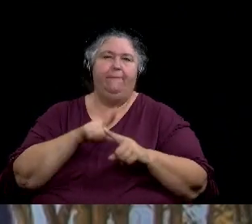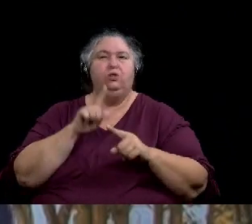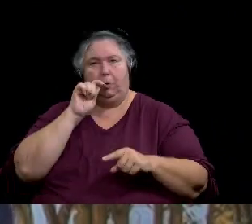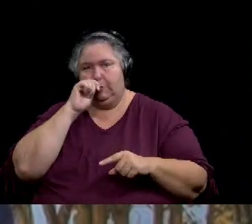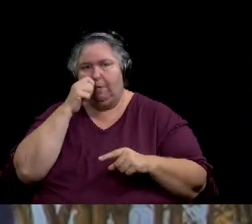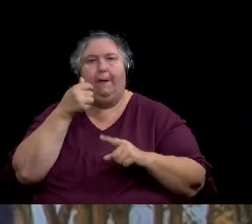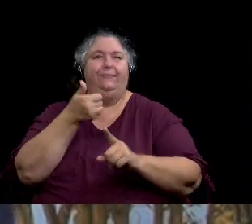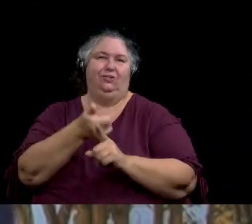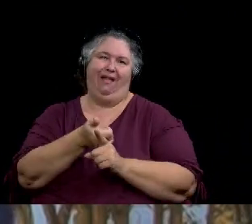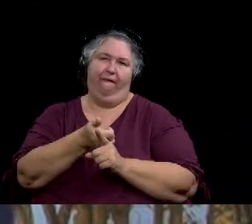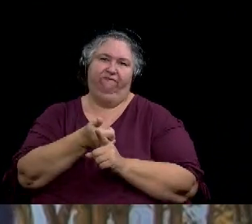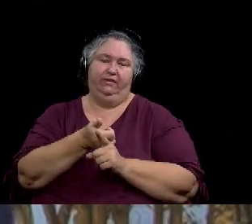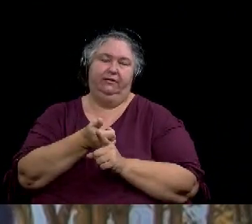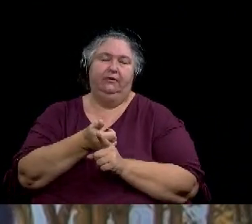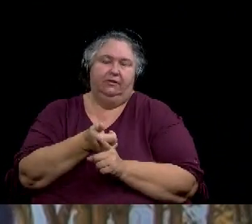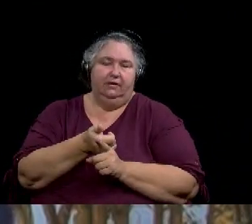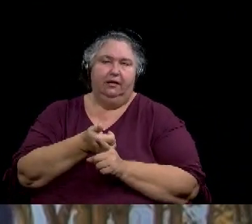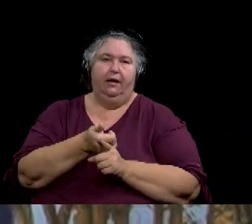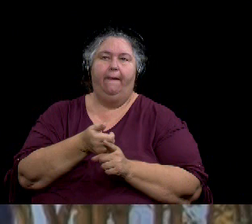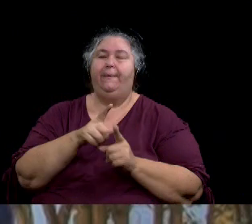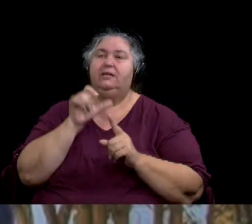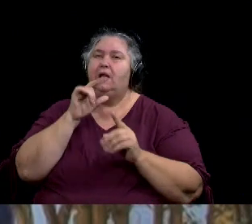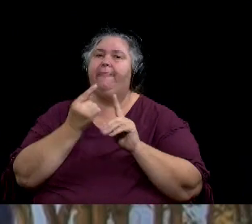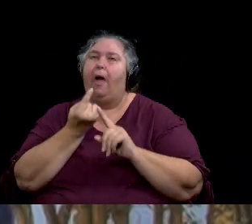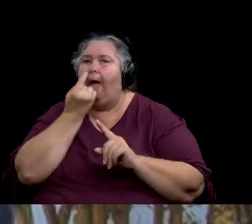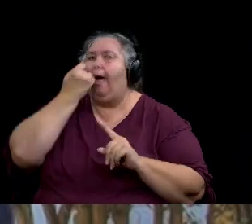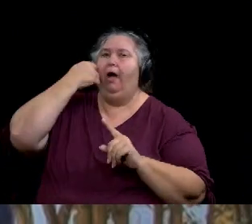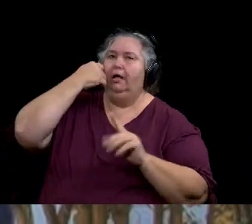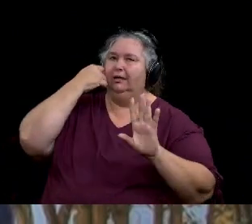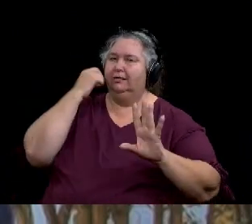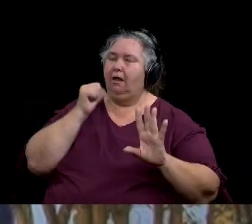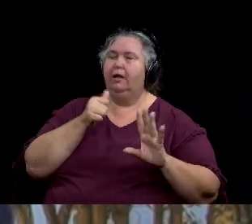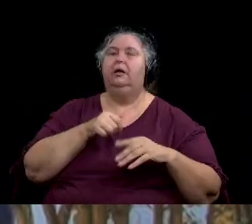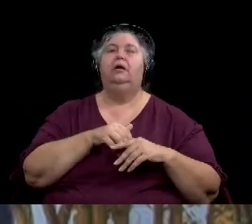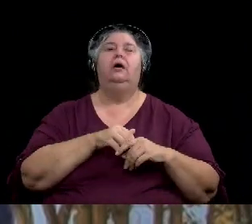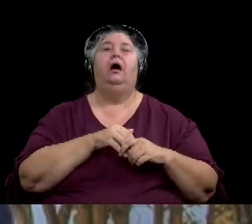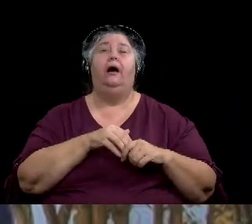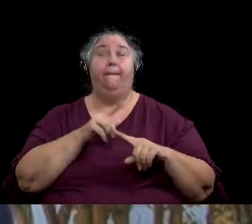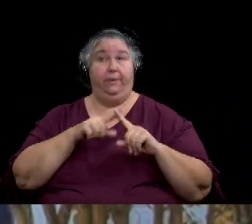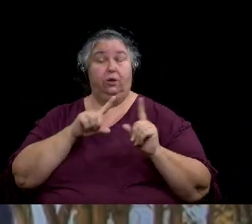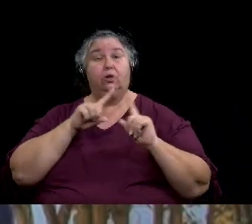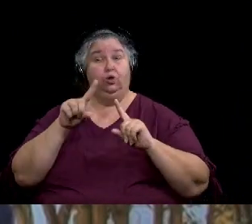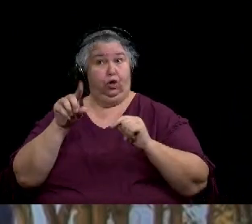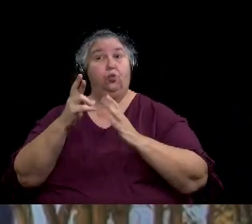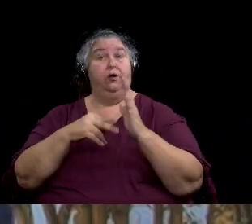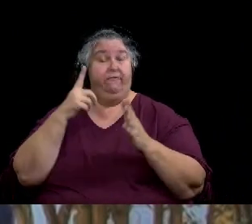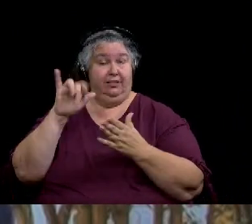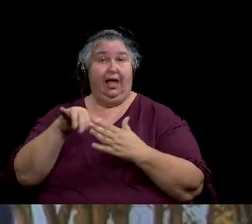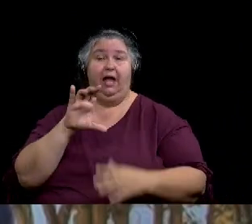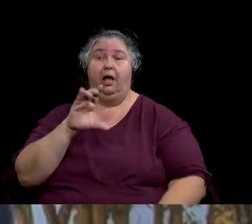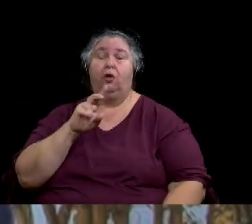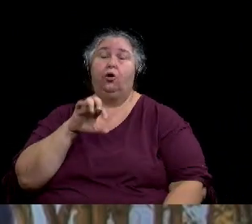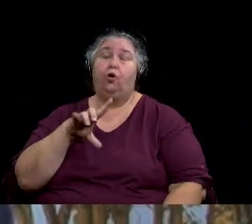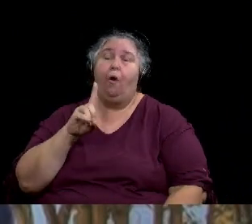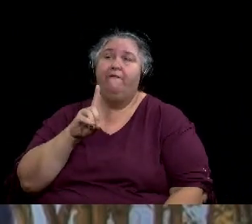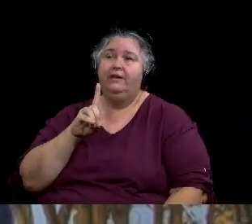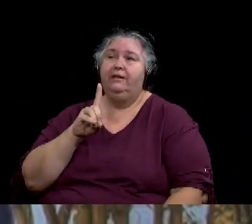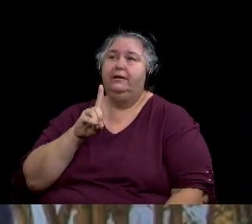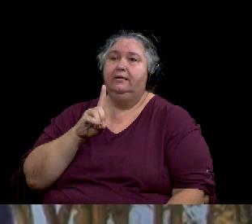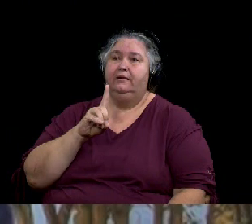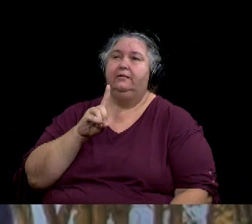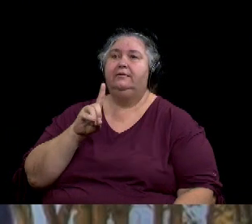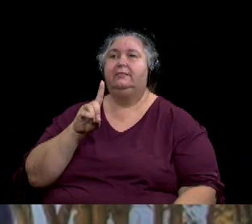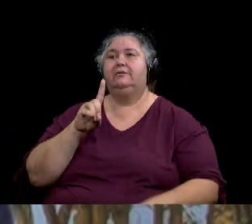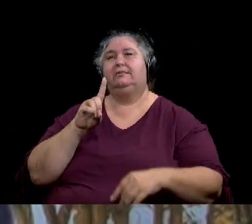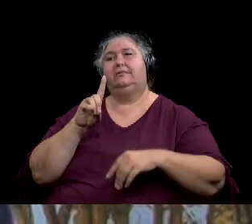yourself. Again, you will need to register for this testing. As always, go to covidwaco.com and click here for free COVID-19 testing to